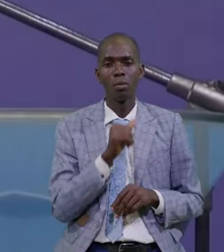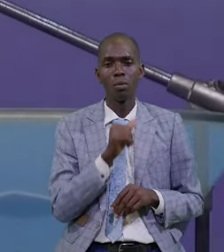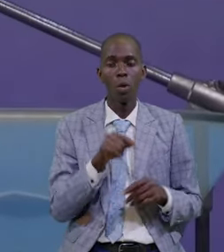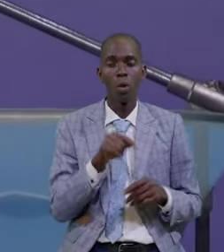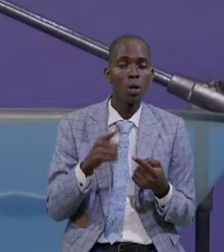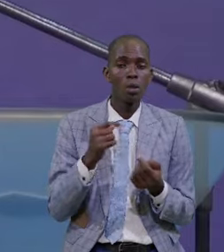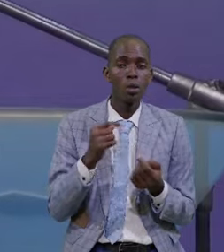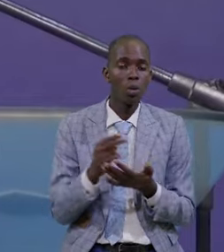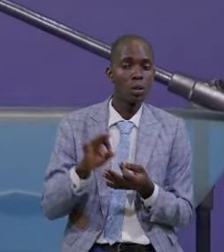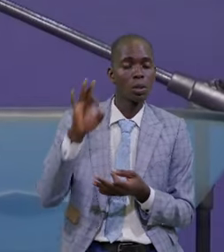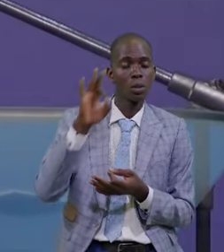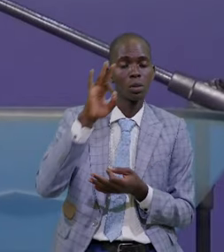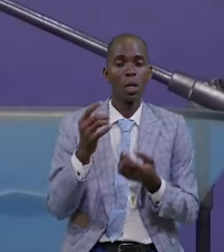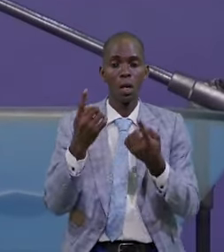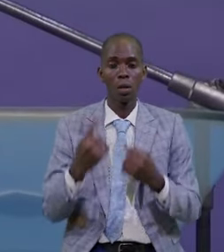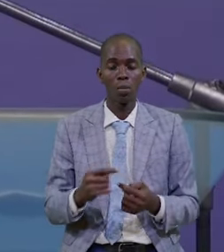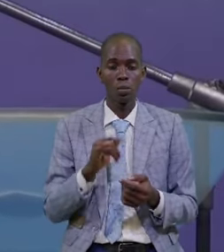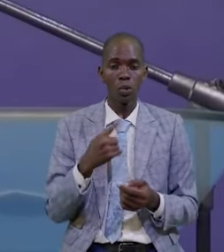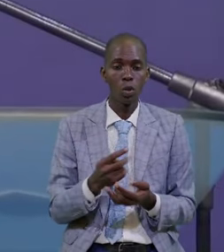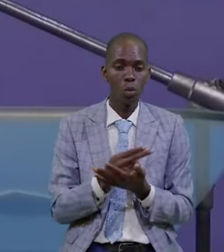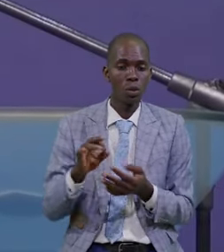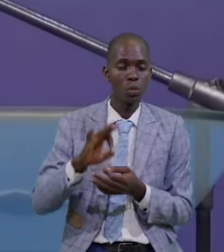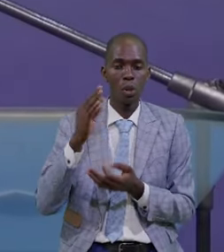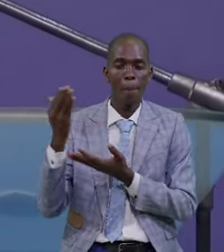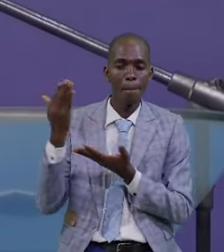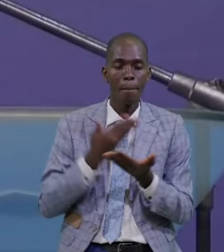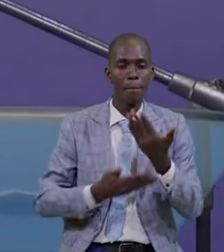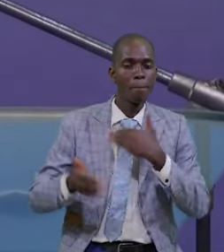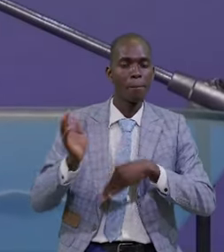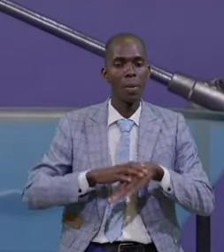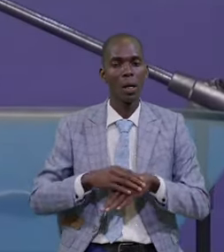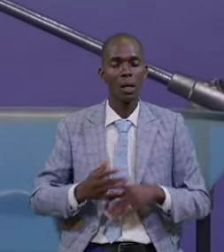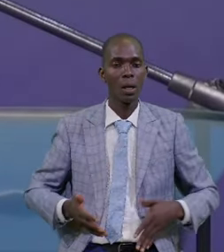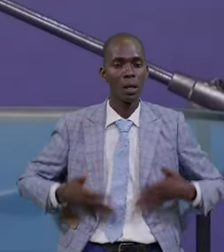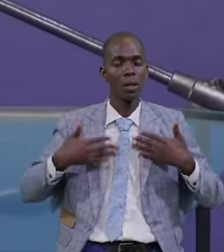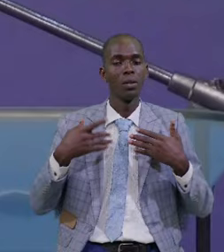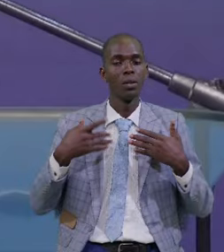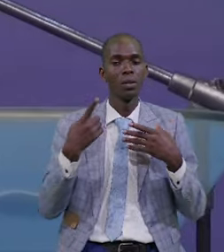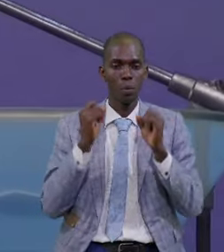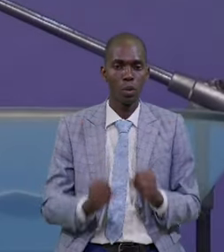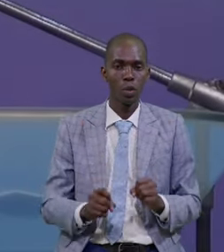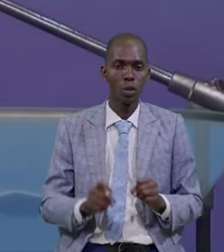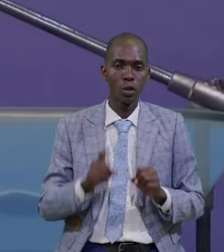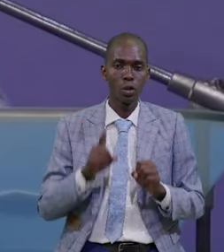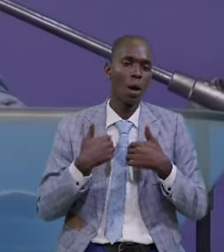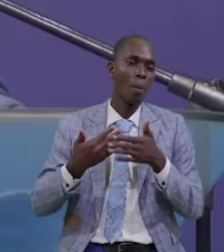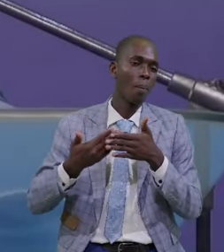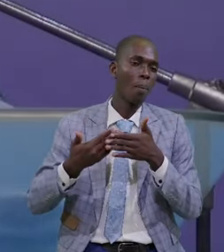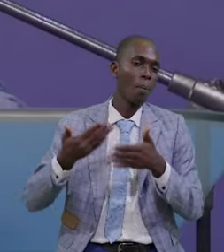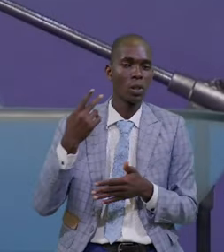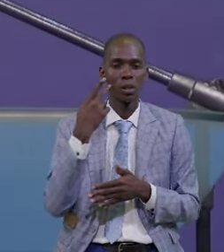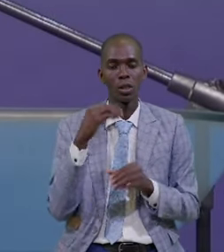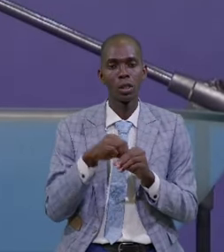he reactivates even the power you had before. Look at Luke